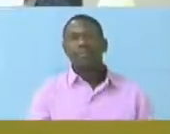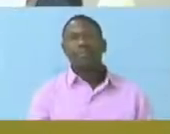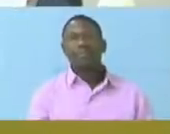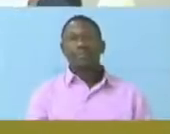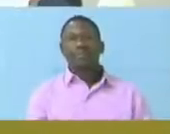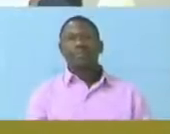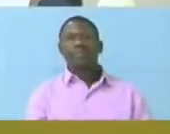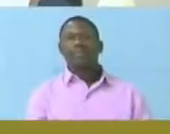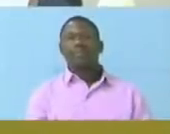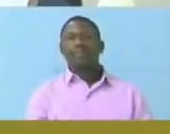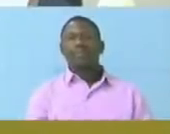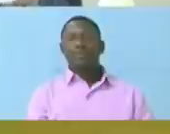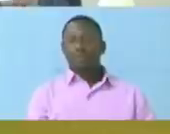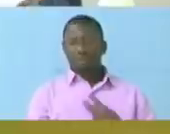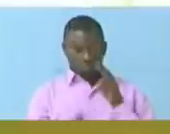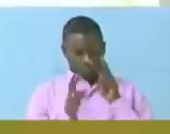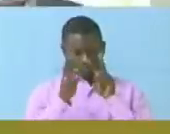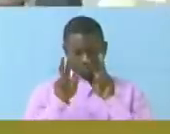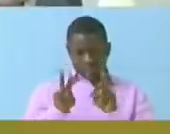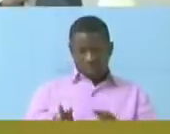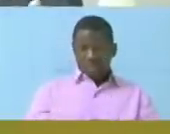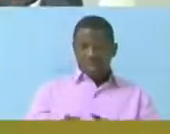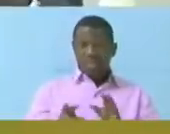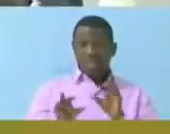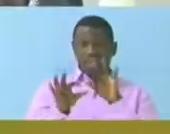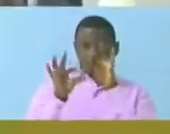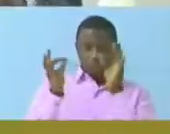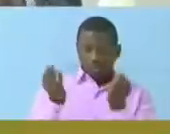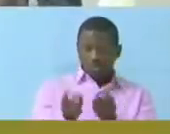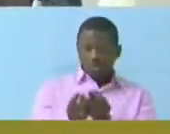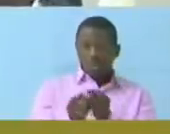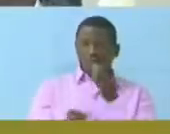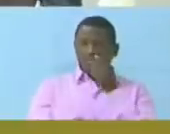Just looking at the task force that were set up,